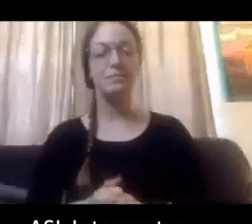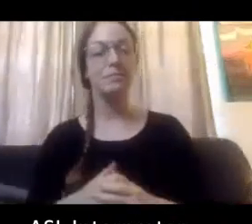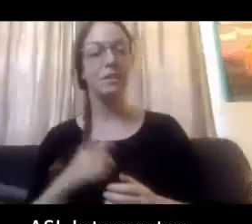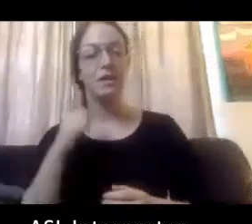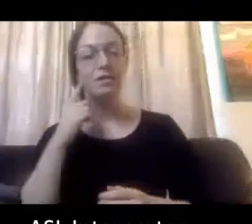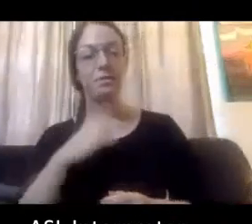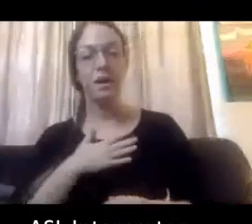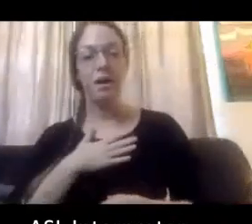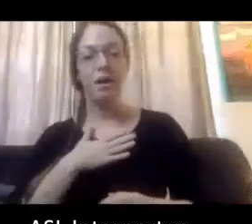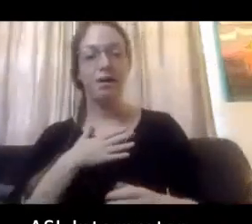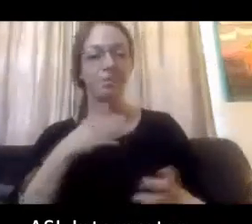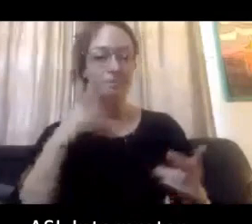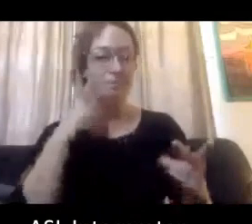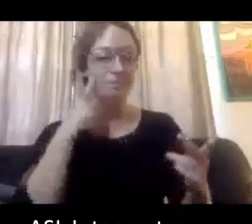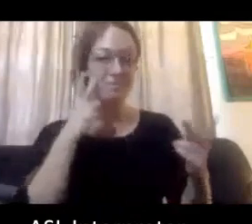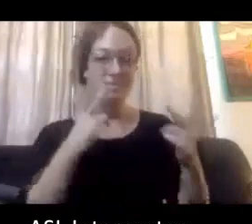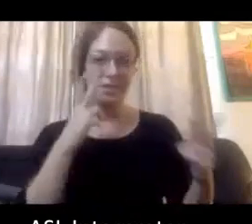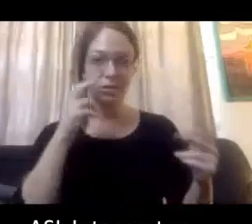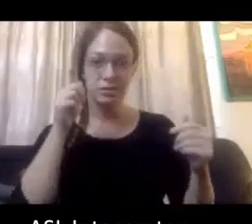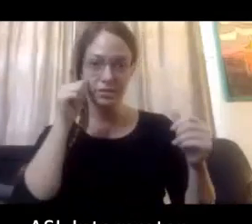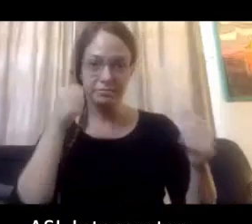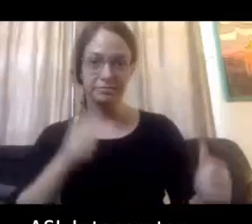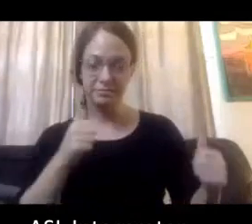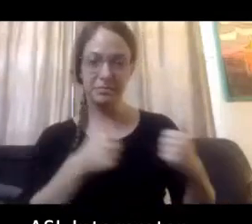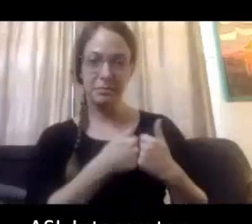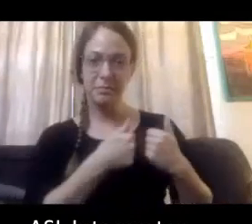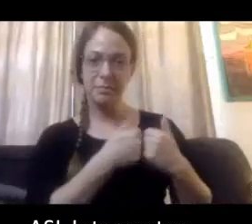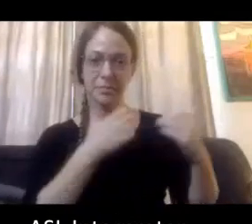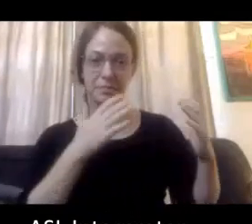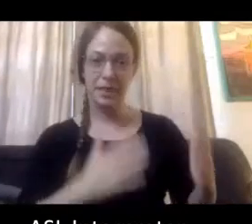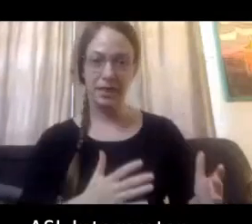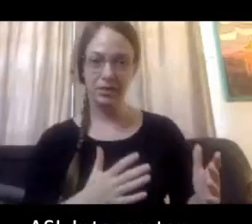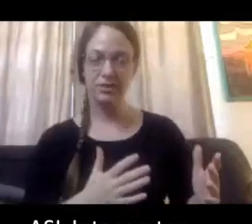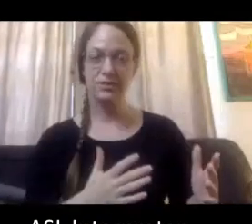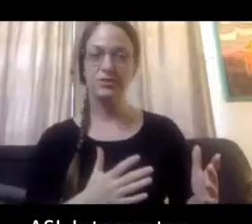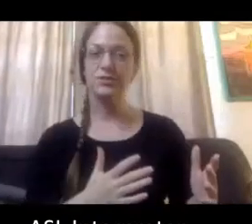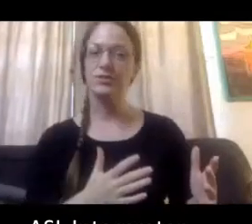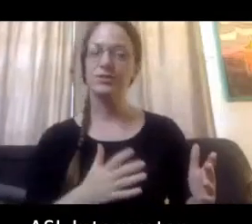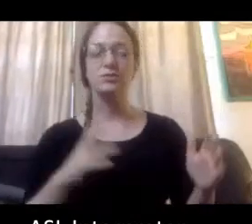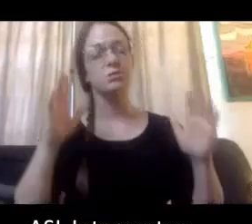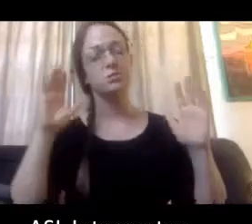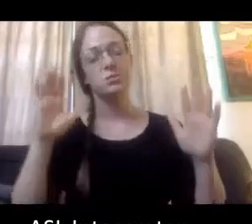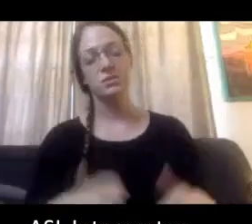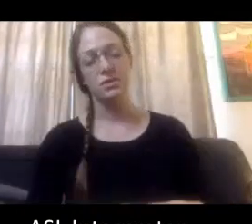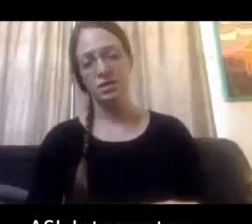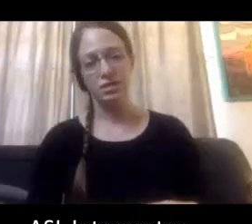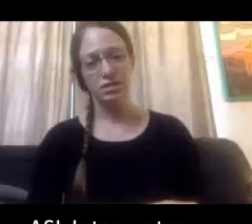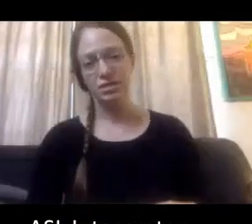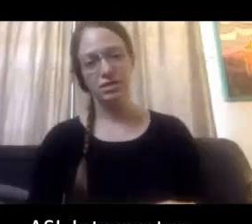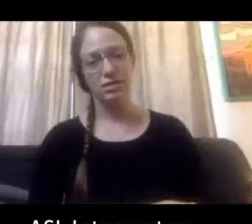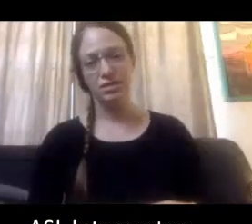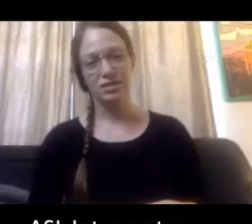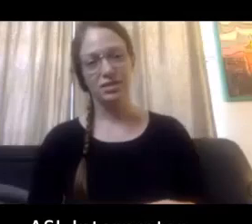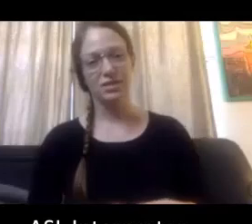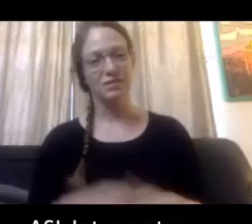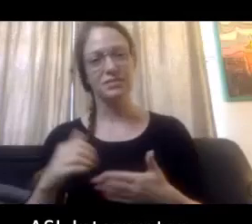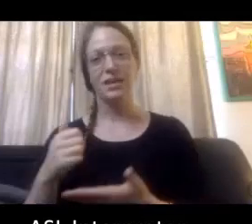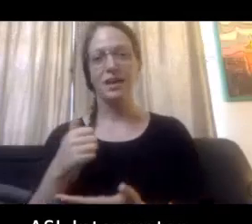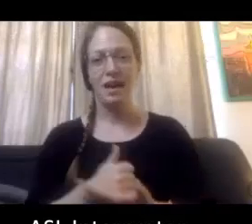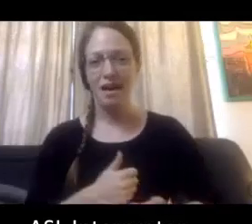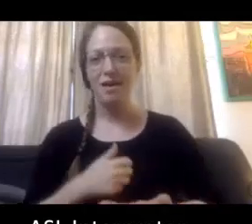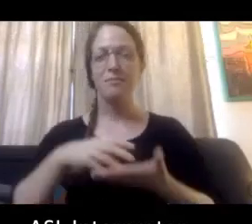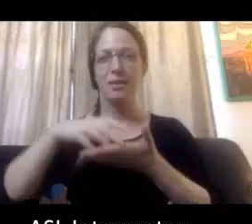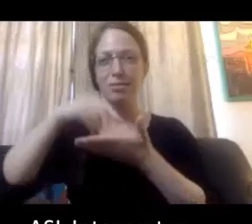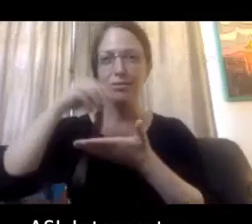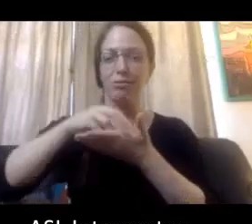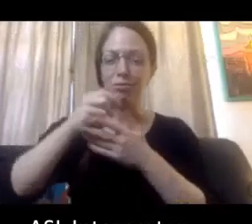my visually impaired players, I have just been fantastic and really helpful, and I've learned